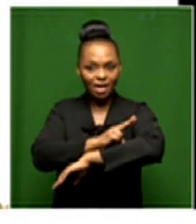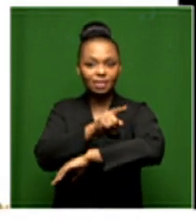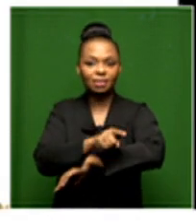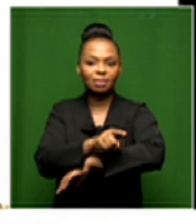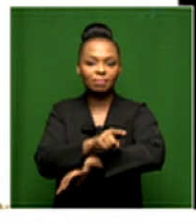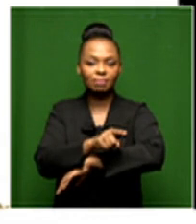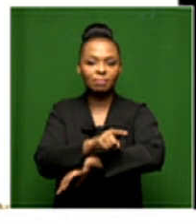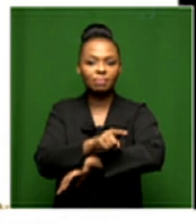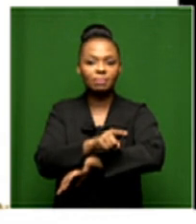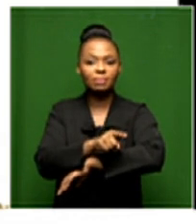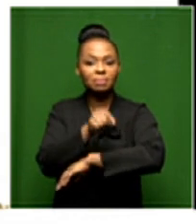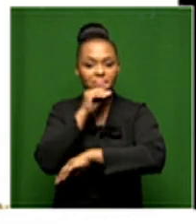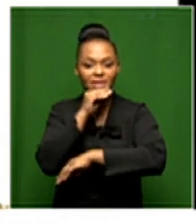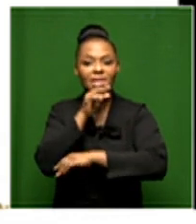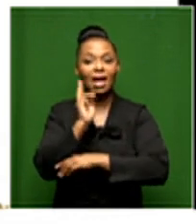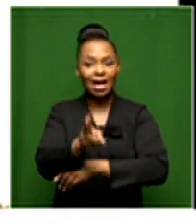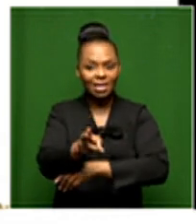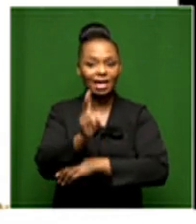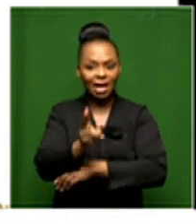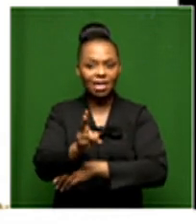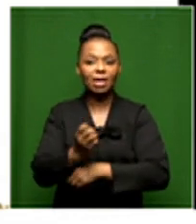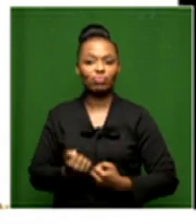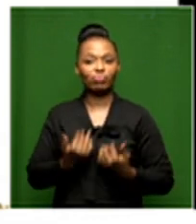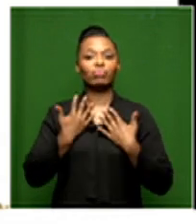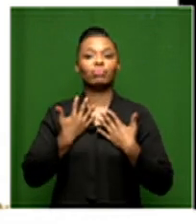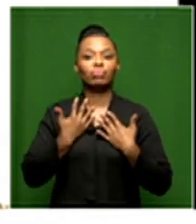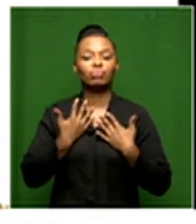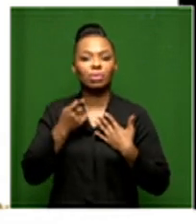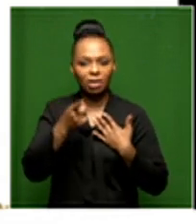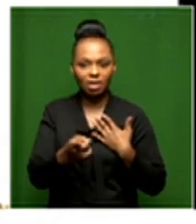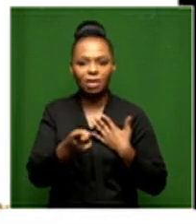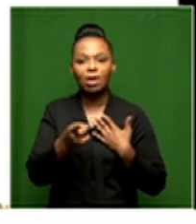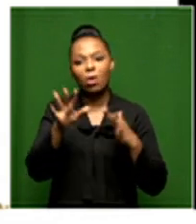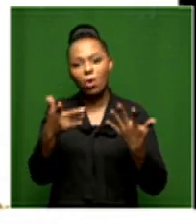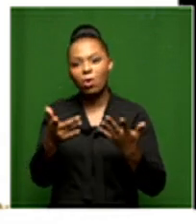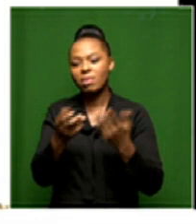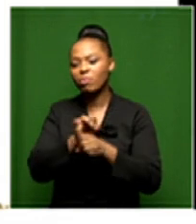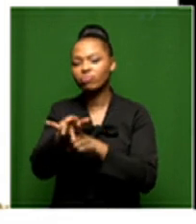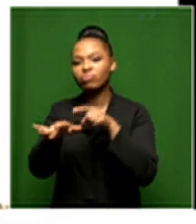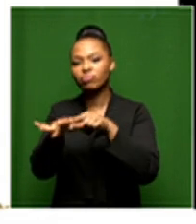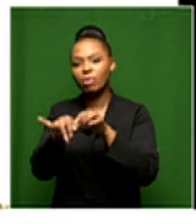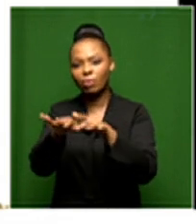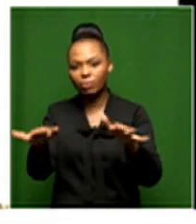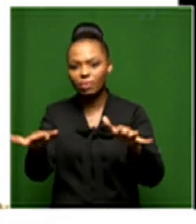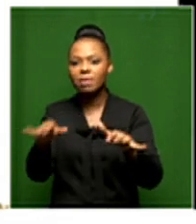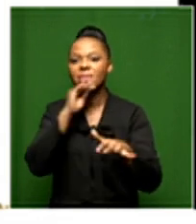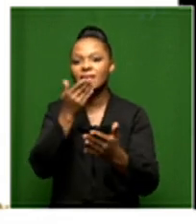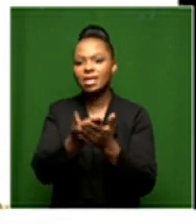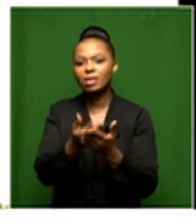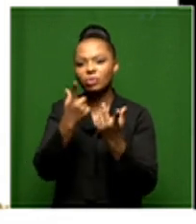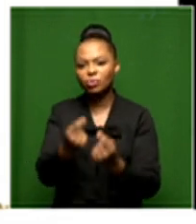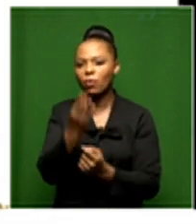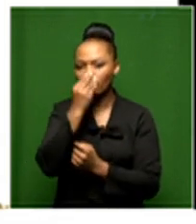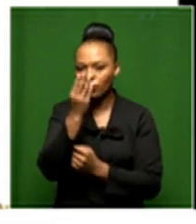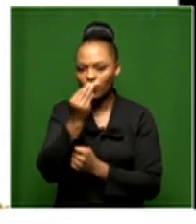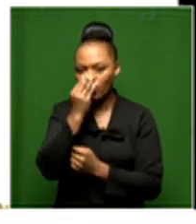recurrent and keeps emerging with a different variant, then you may end up in a situation like we have the flu vaccine, where